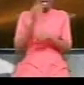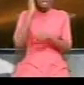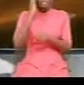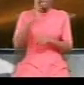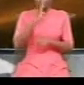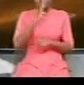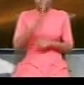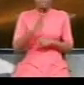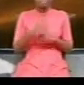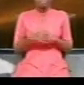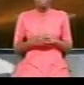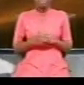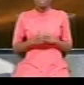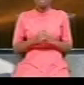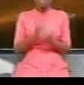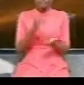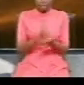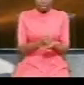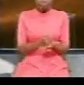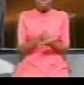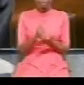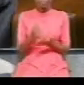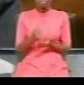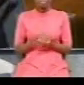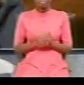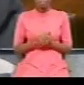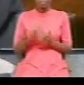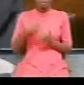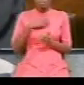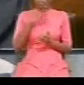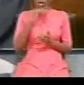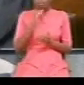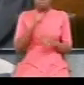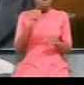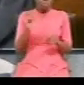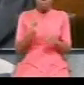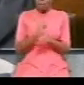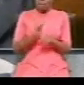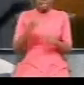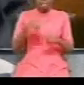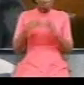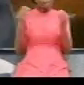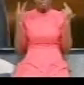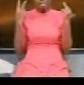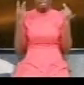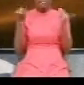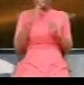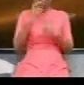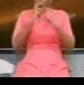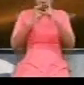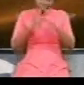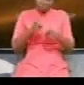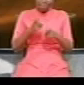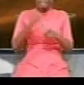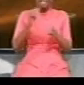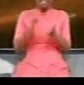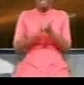shall be. Amen. We are not laboring in vain. There's reward that is